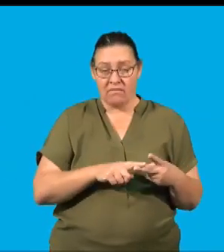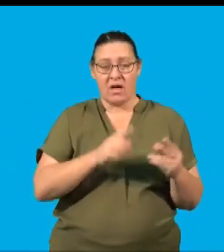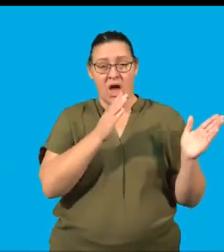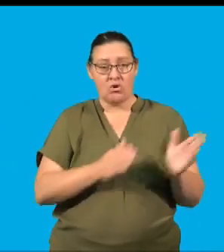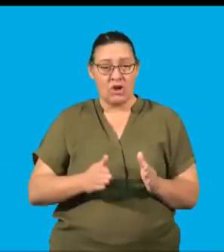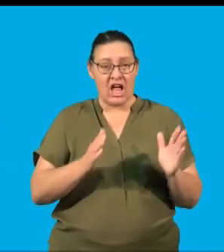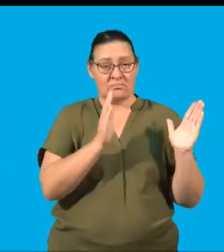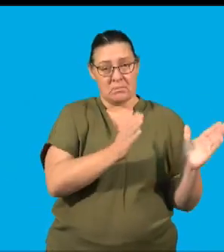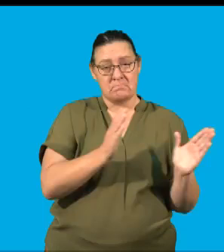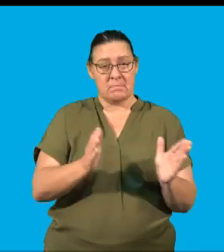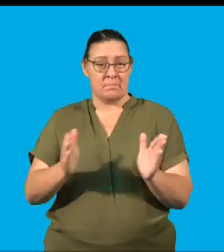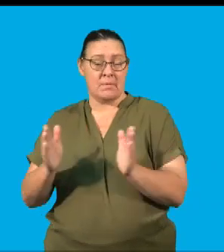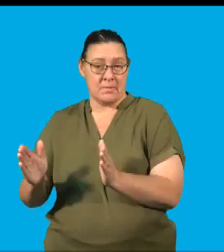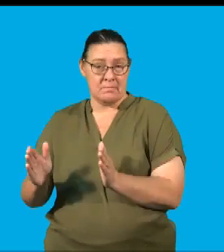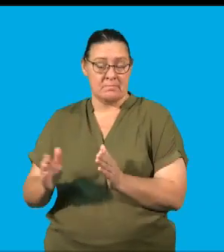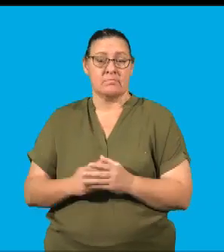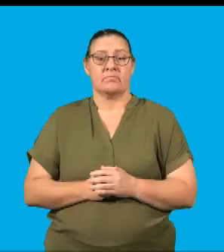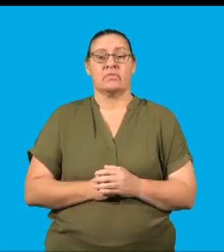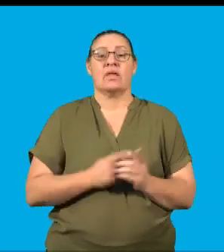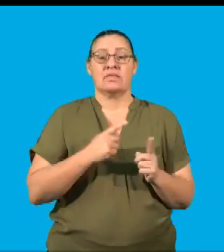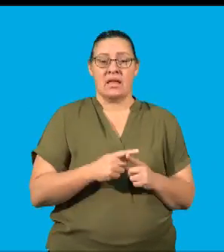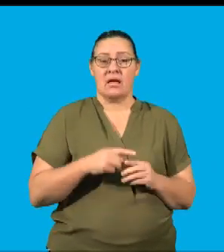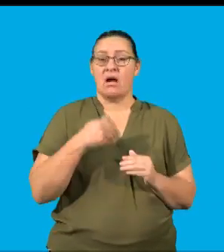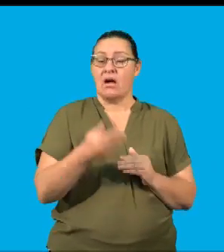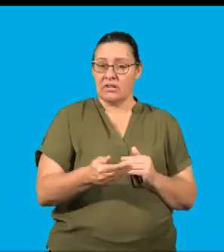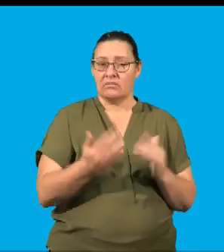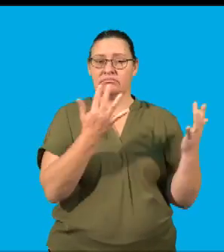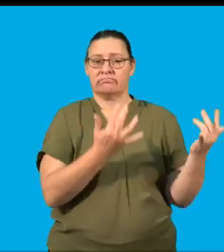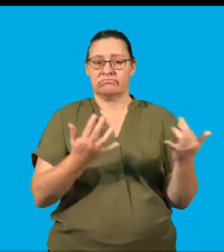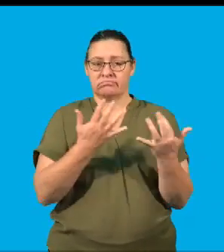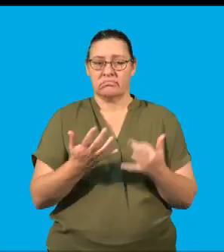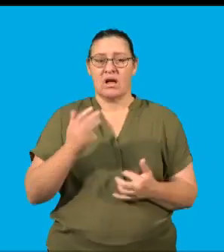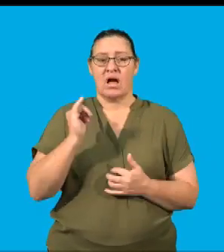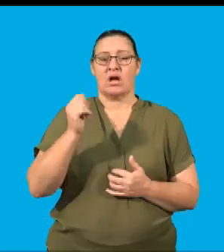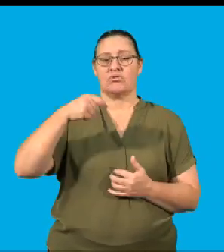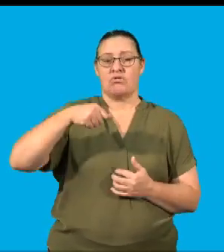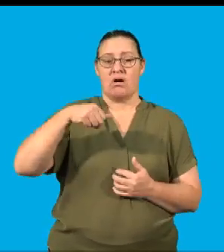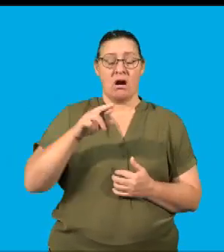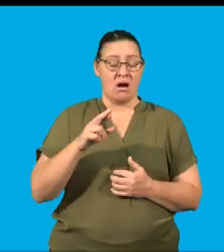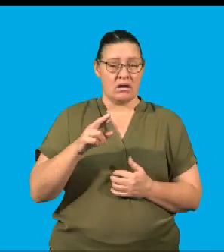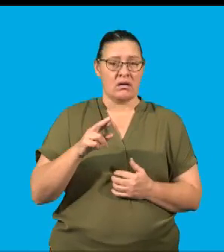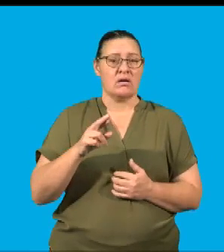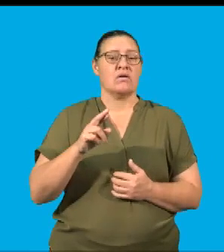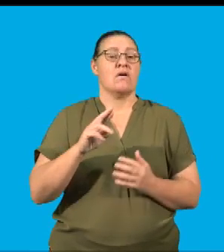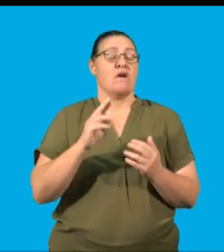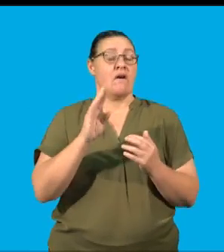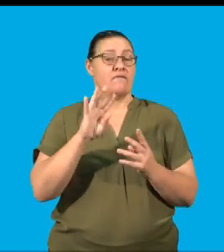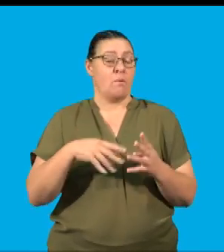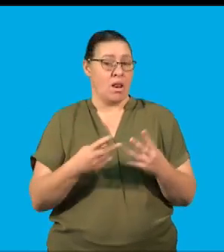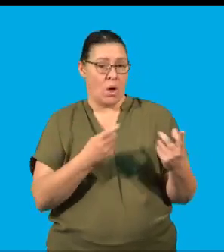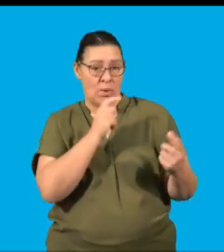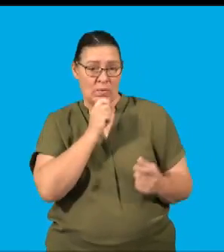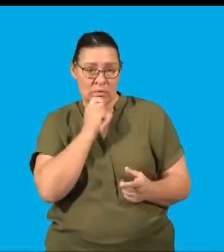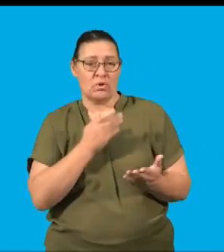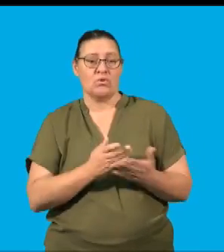arranged data set, and thereafter calculating the interquartile range by using the